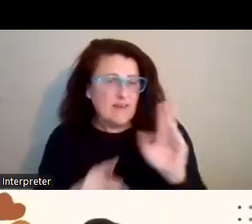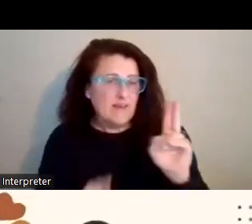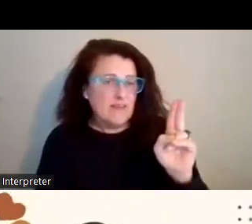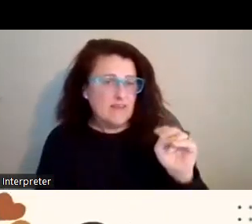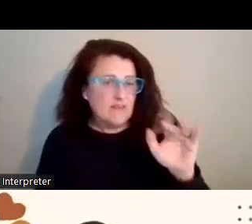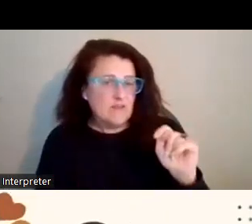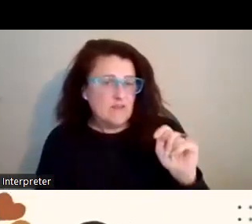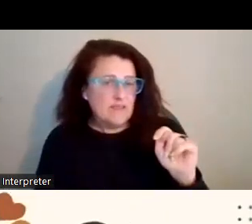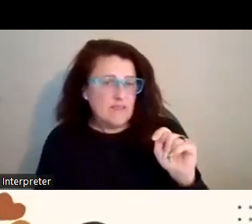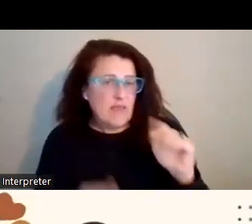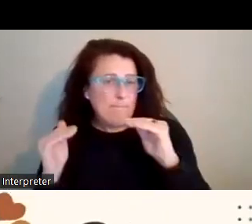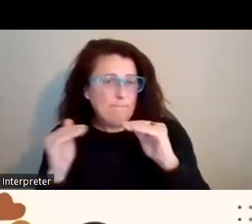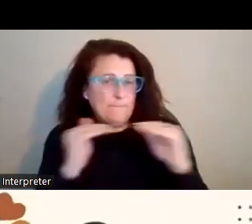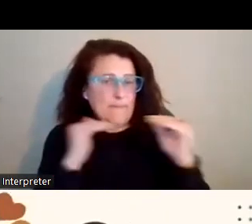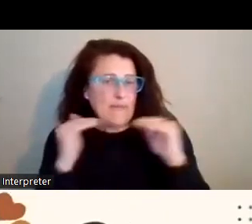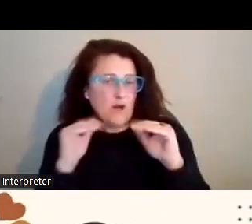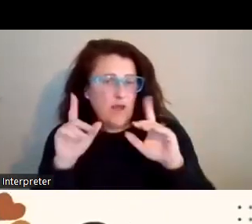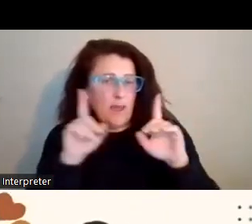I bring that to the table.